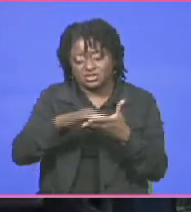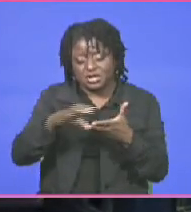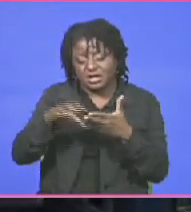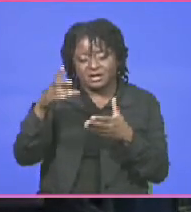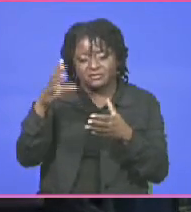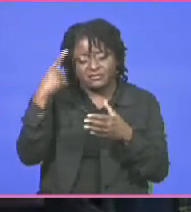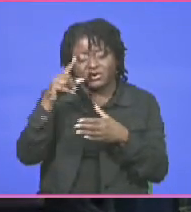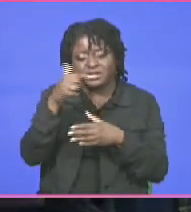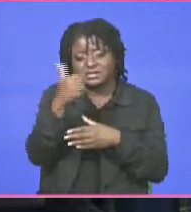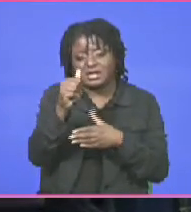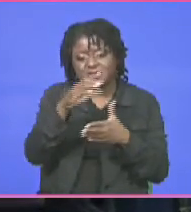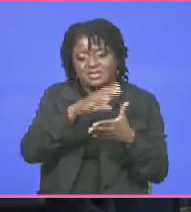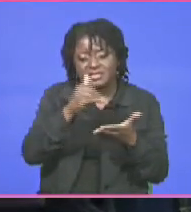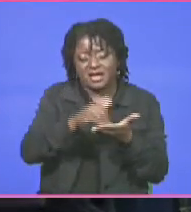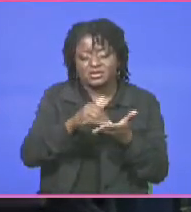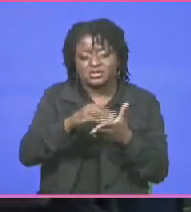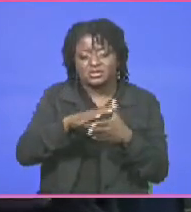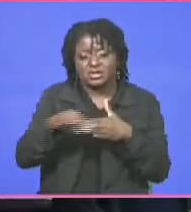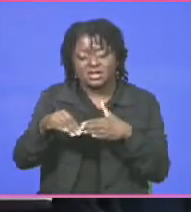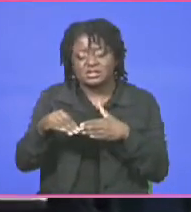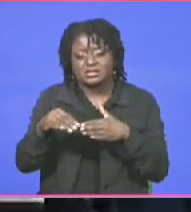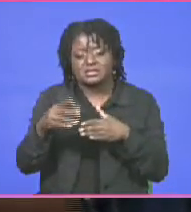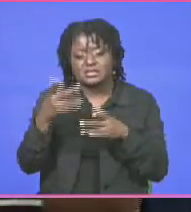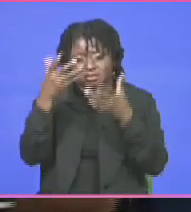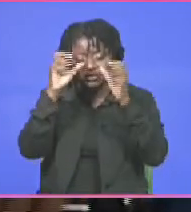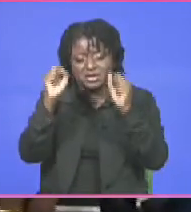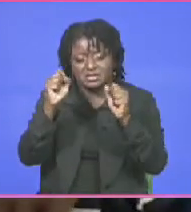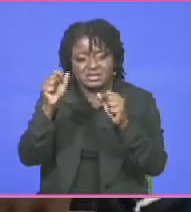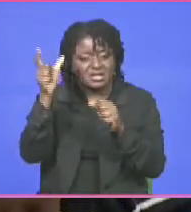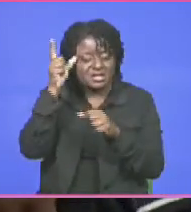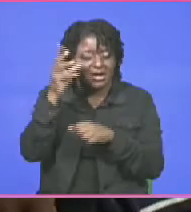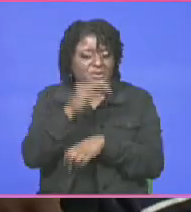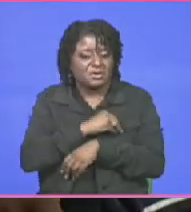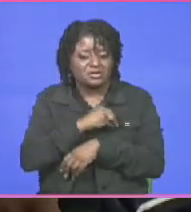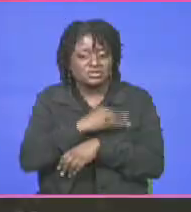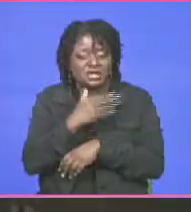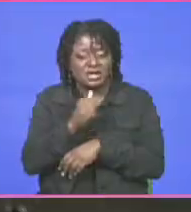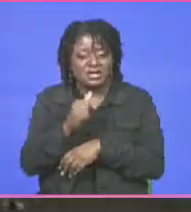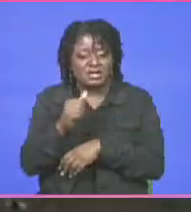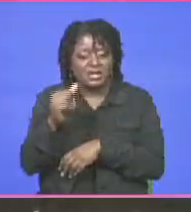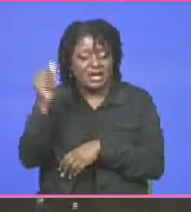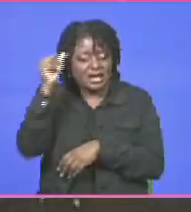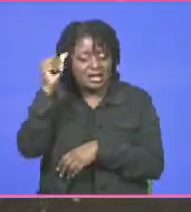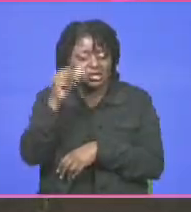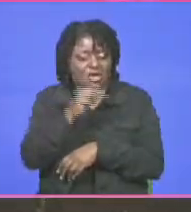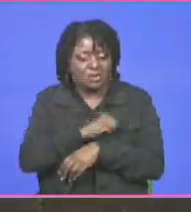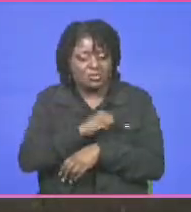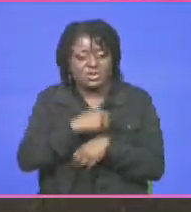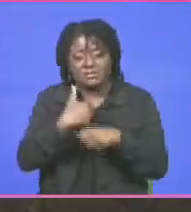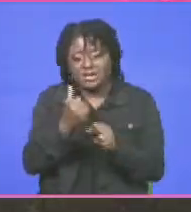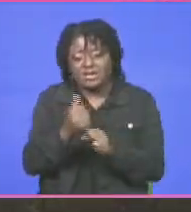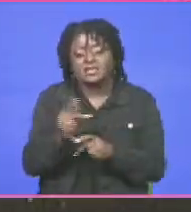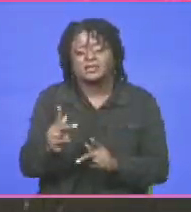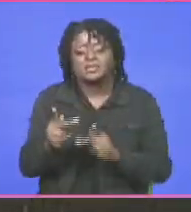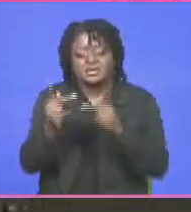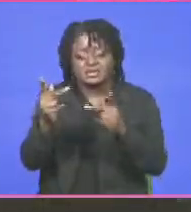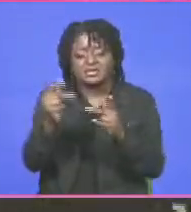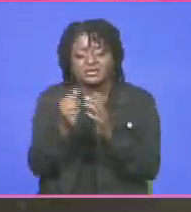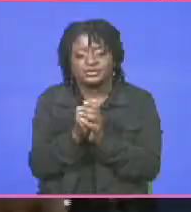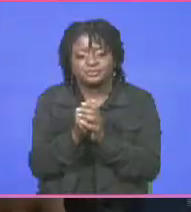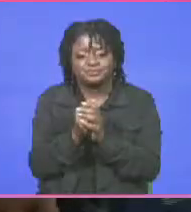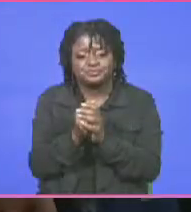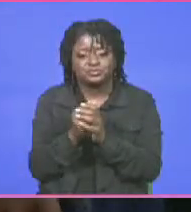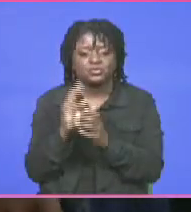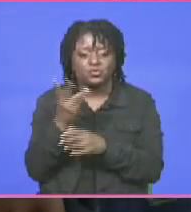parades. President and CEO Atario Mitchell and Managing Director Alan Albury made the presentations. We've